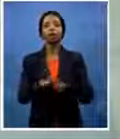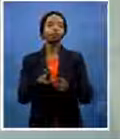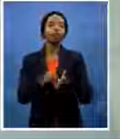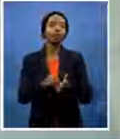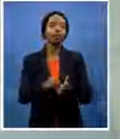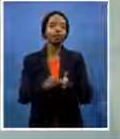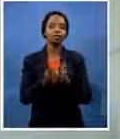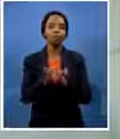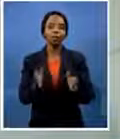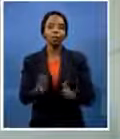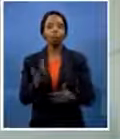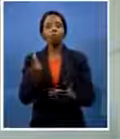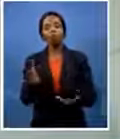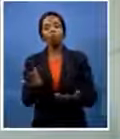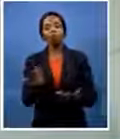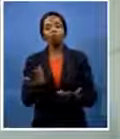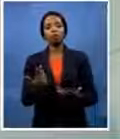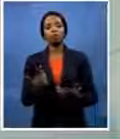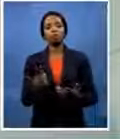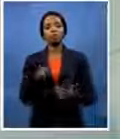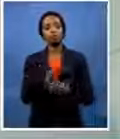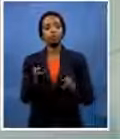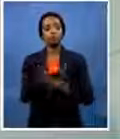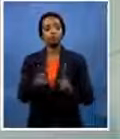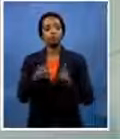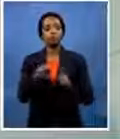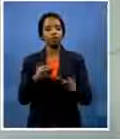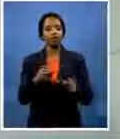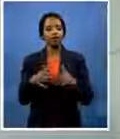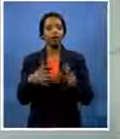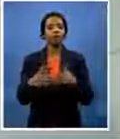from if we are getting foreign support.